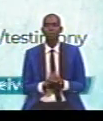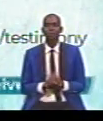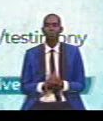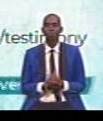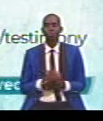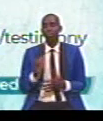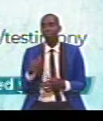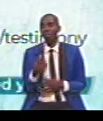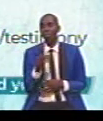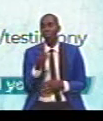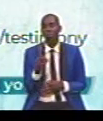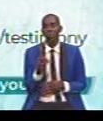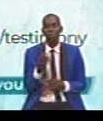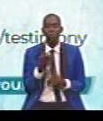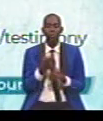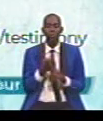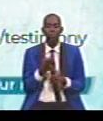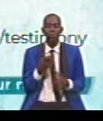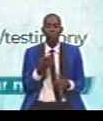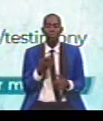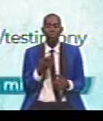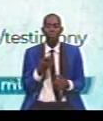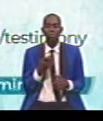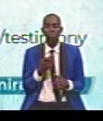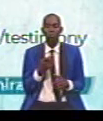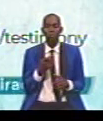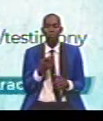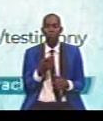Another one from Motunya Omawele,